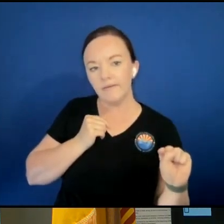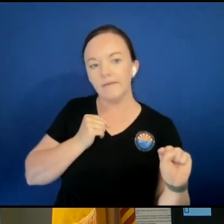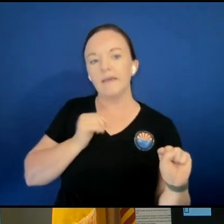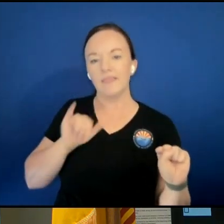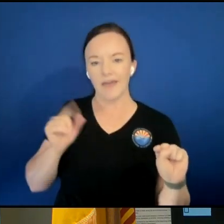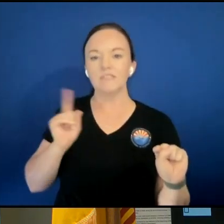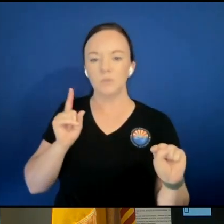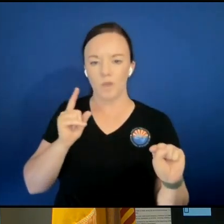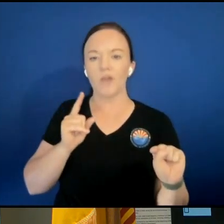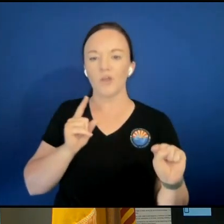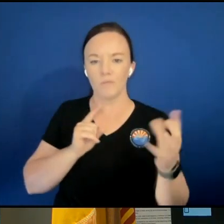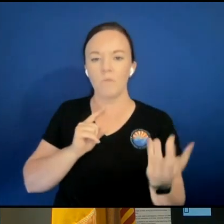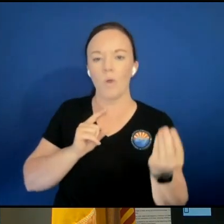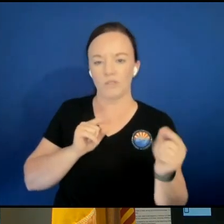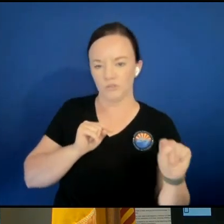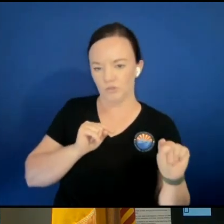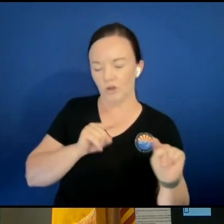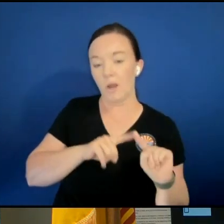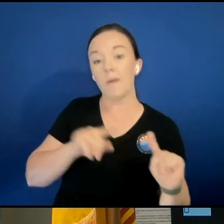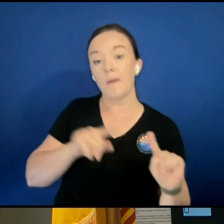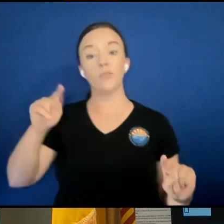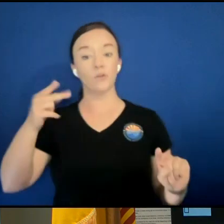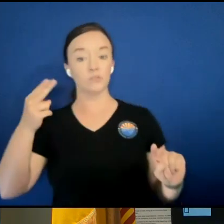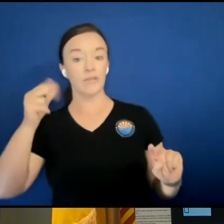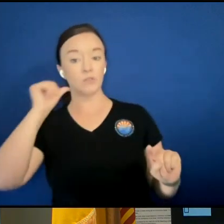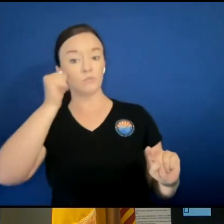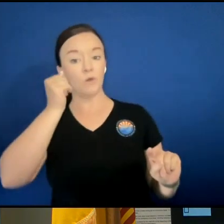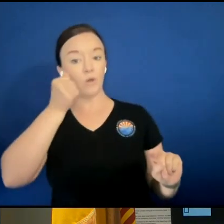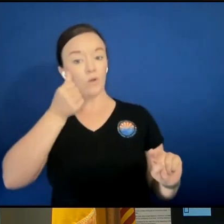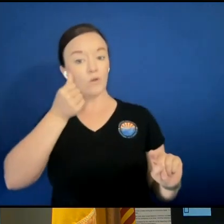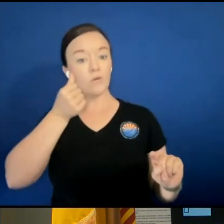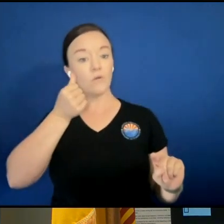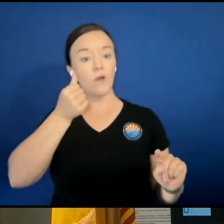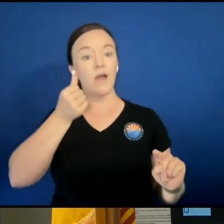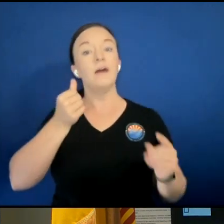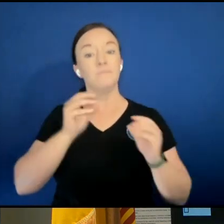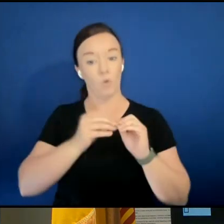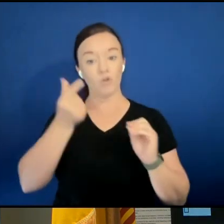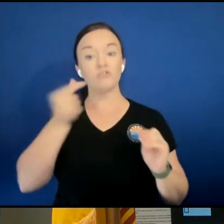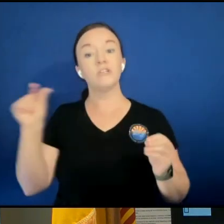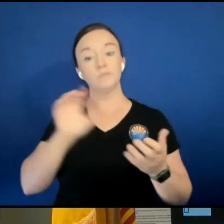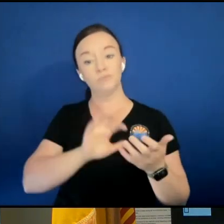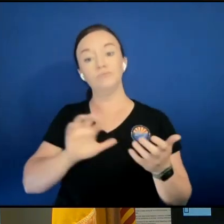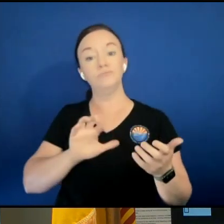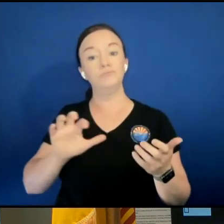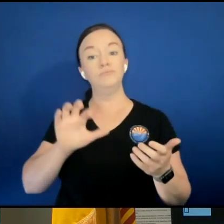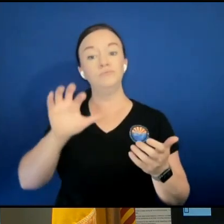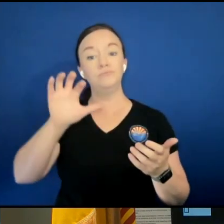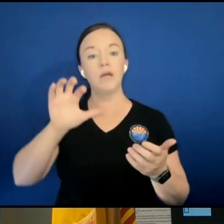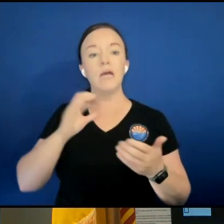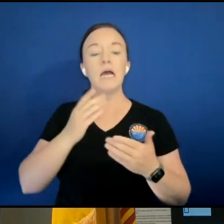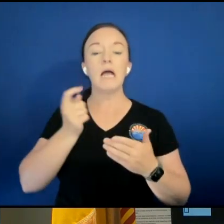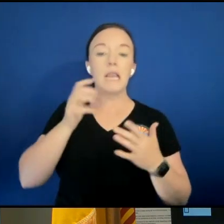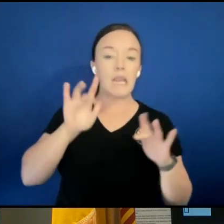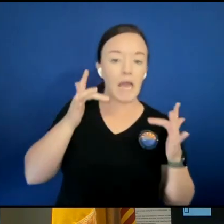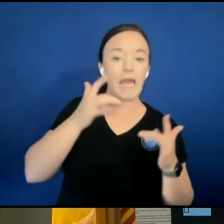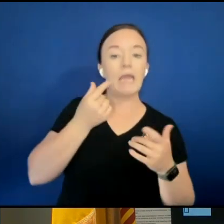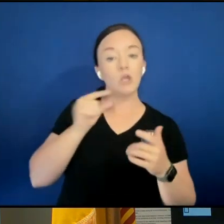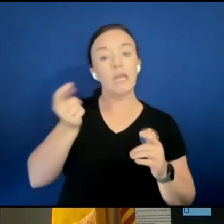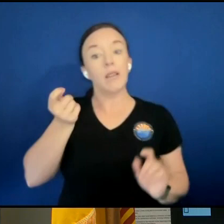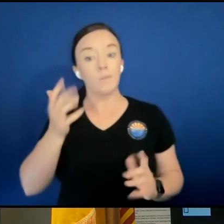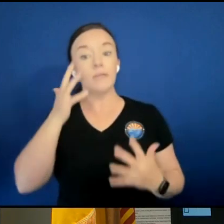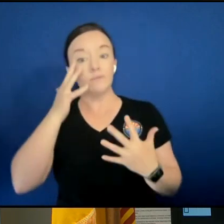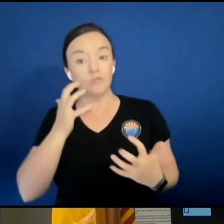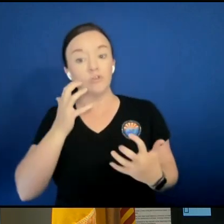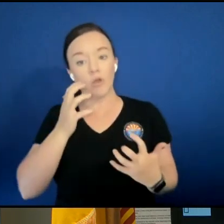as we move into Thursday, tomorrow, see a lot more coverage of these lighter greens, even some little dark greens across the area.